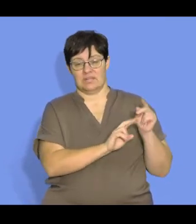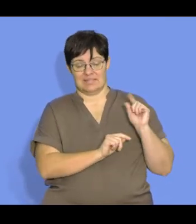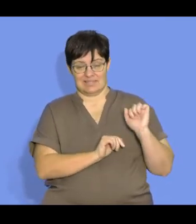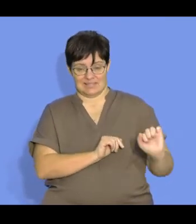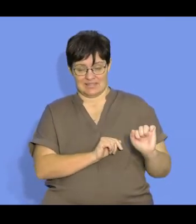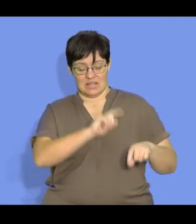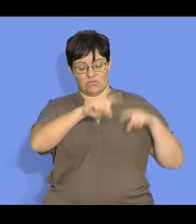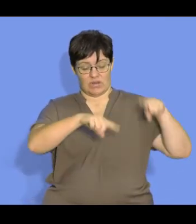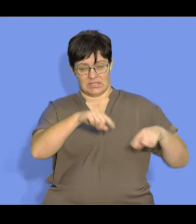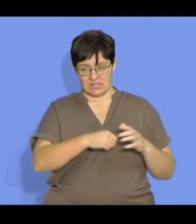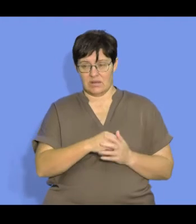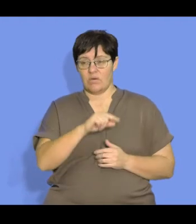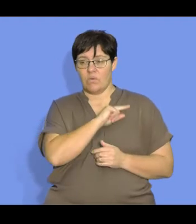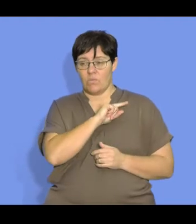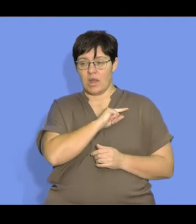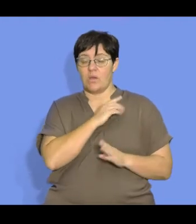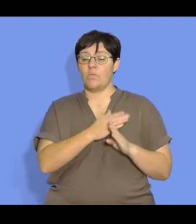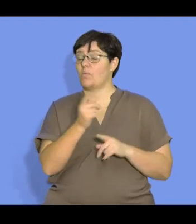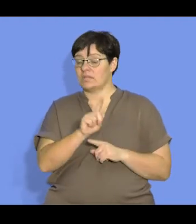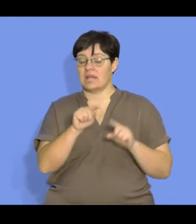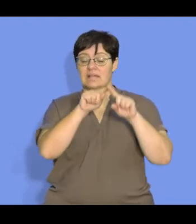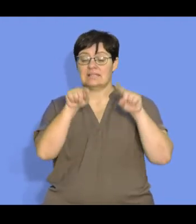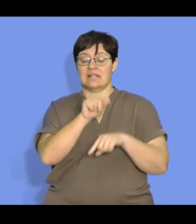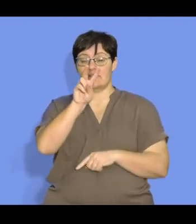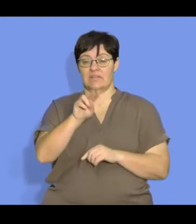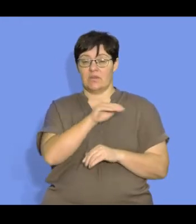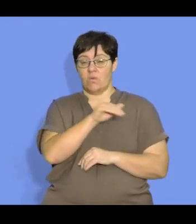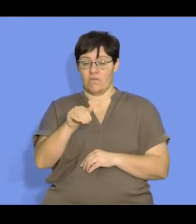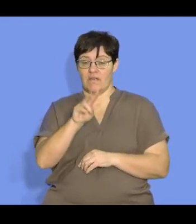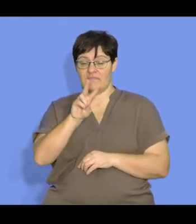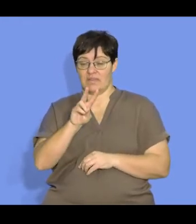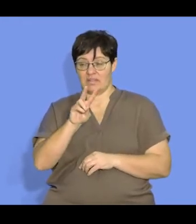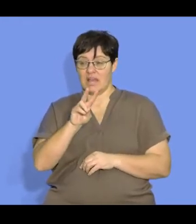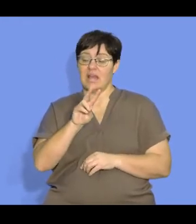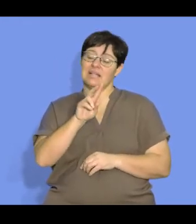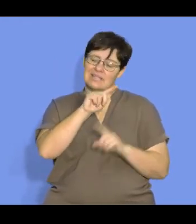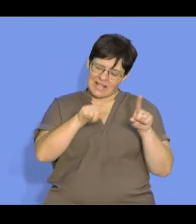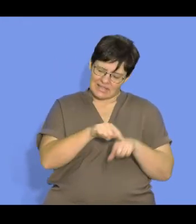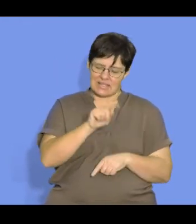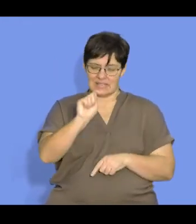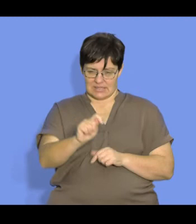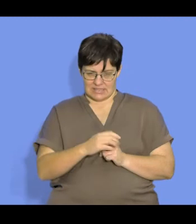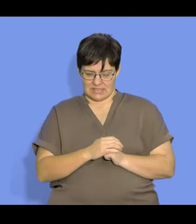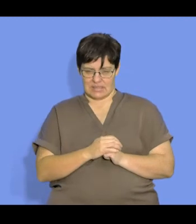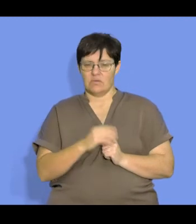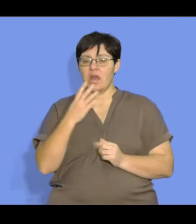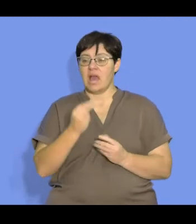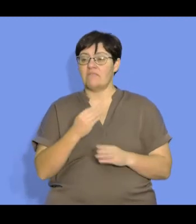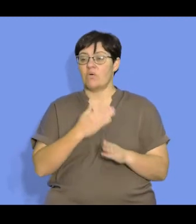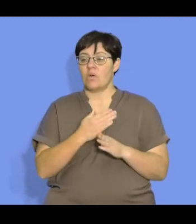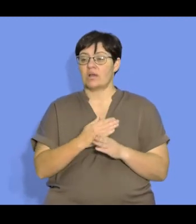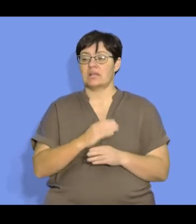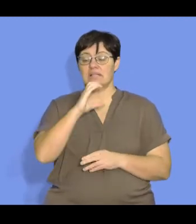unit of the rate there. Because we were working with delta V over delta T, we were actually working